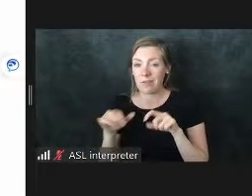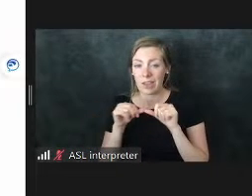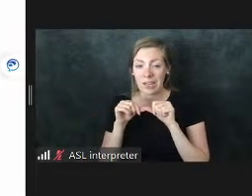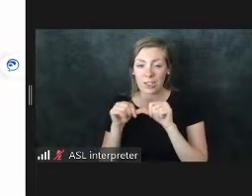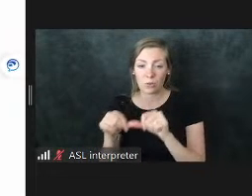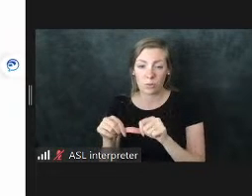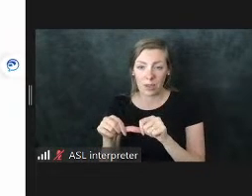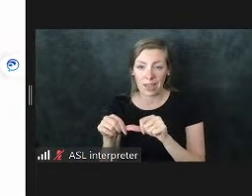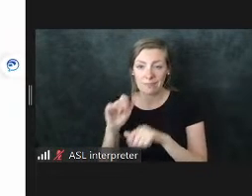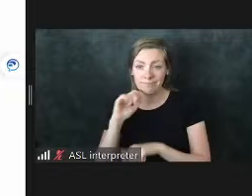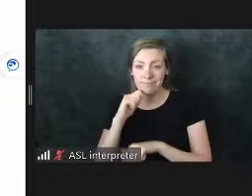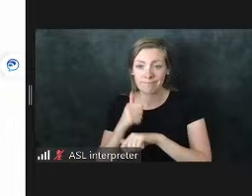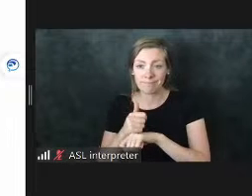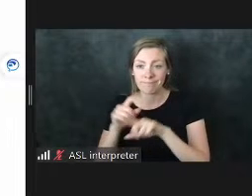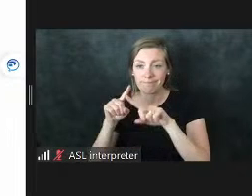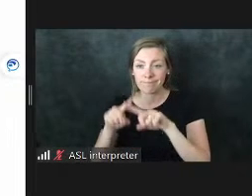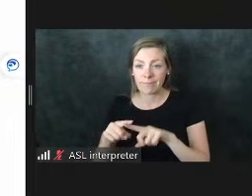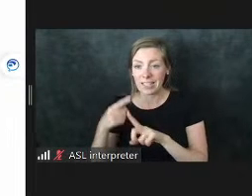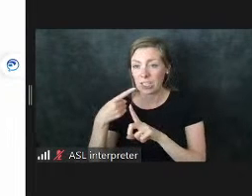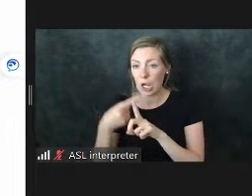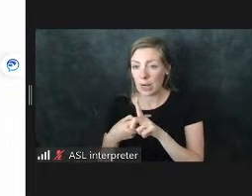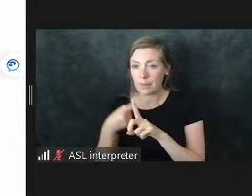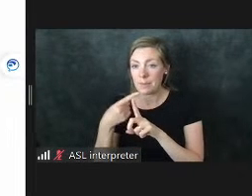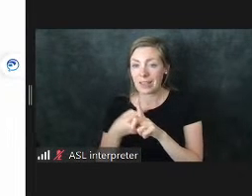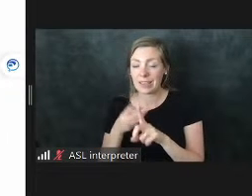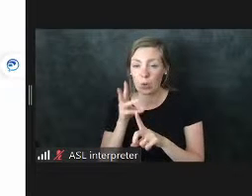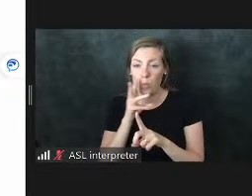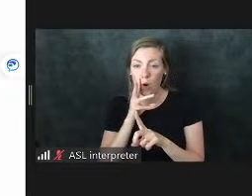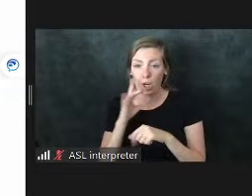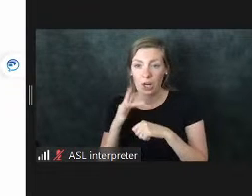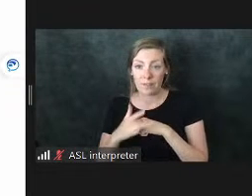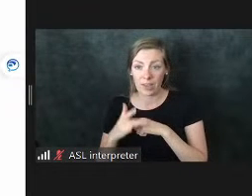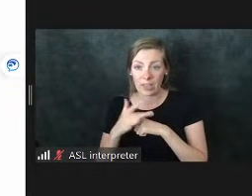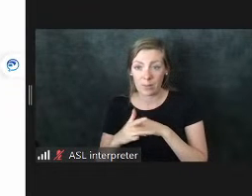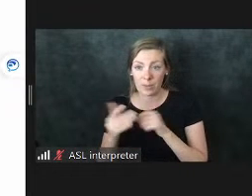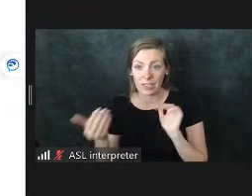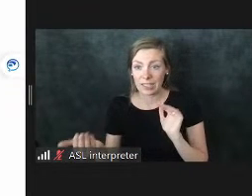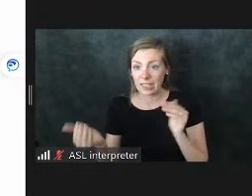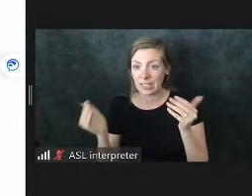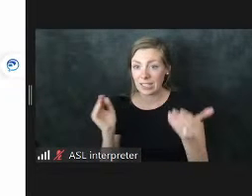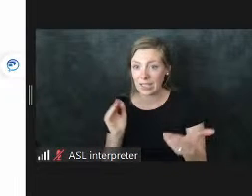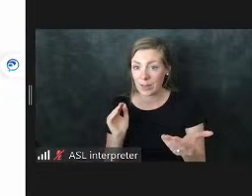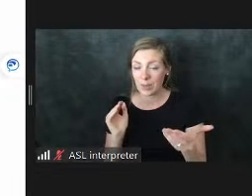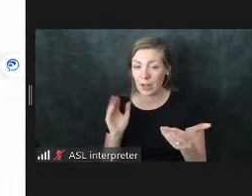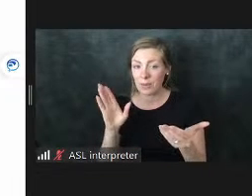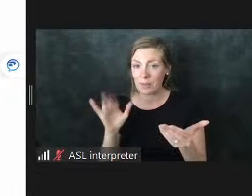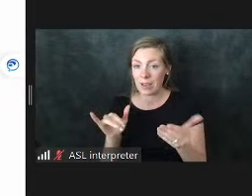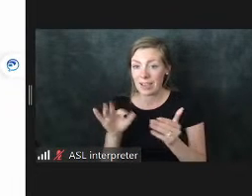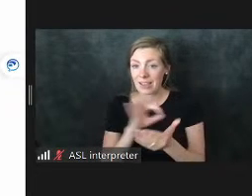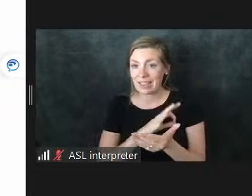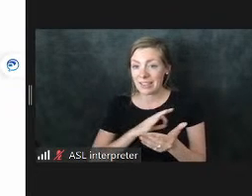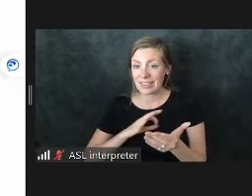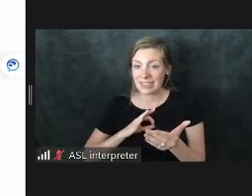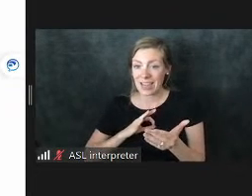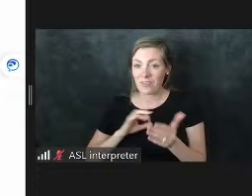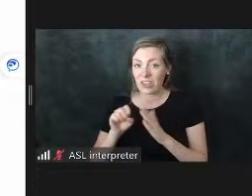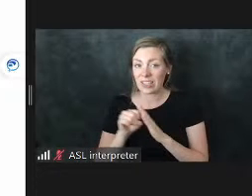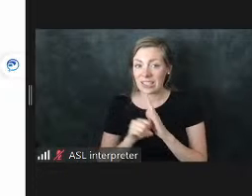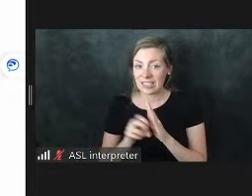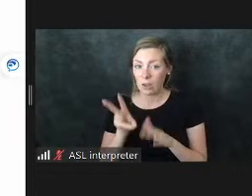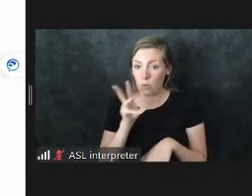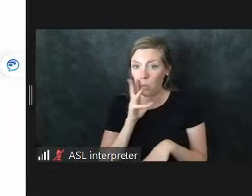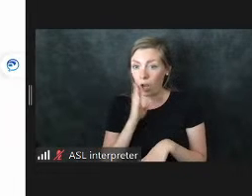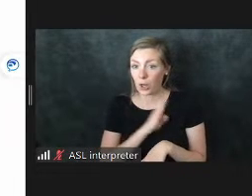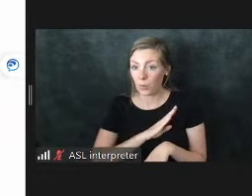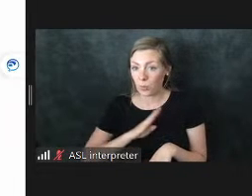place based on monthly and bi-monthly water availability analyses prepared by the staff at the State Water Board. In May,